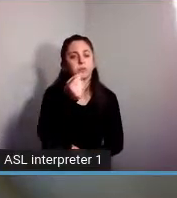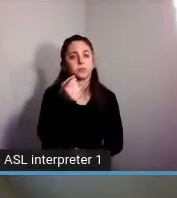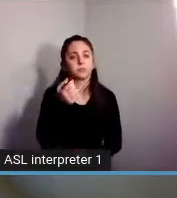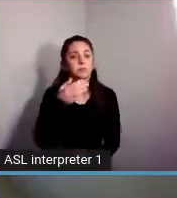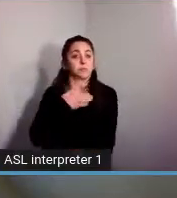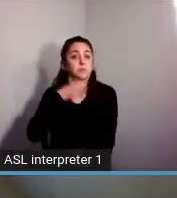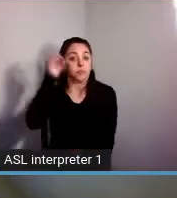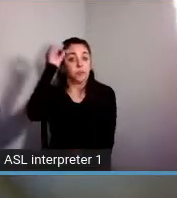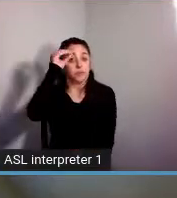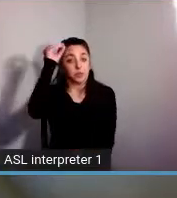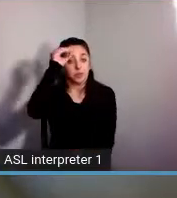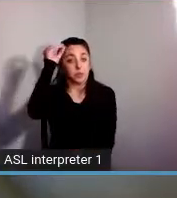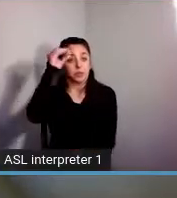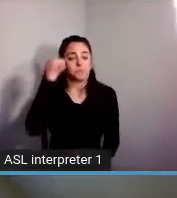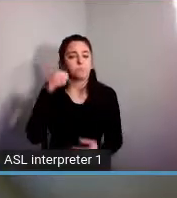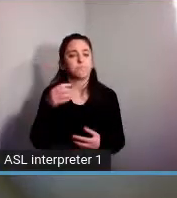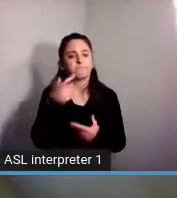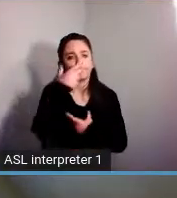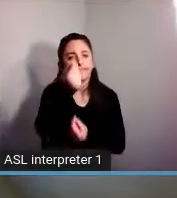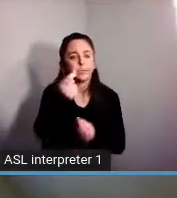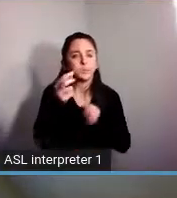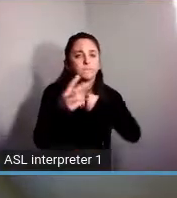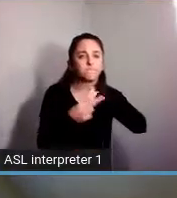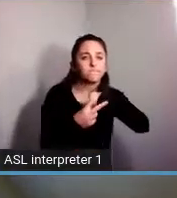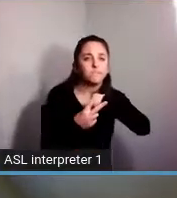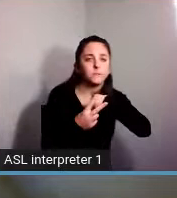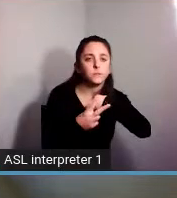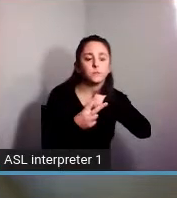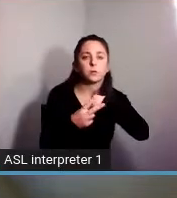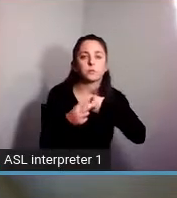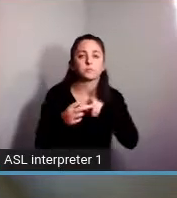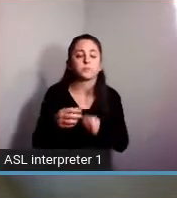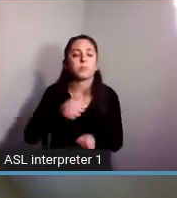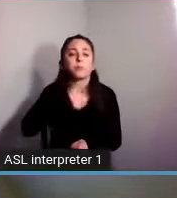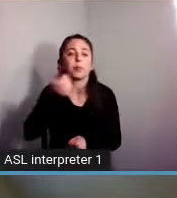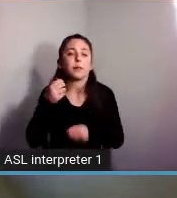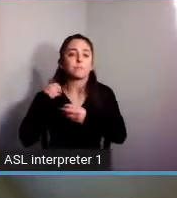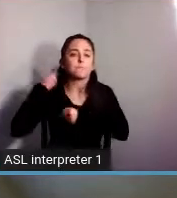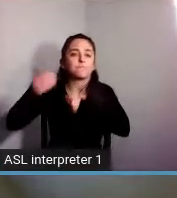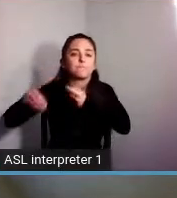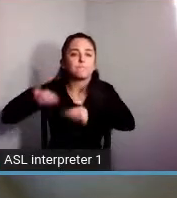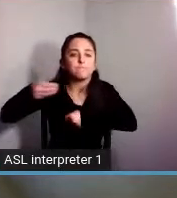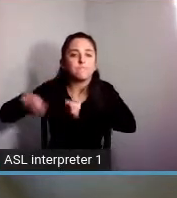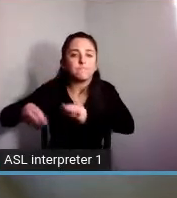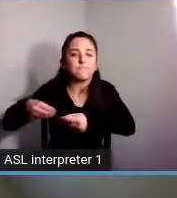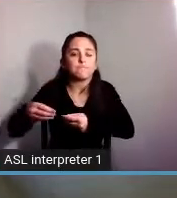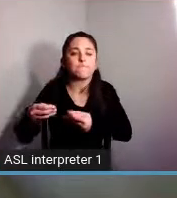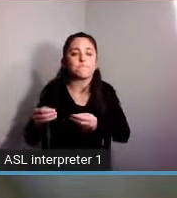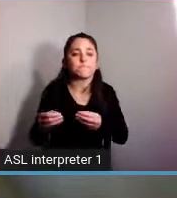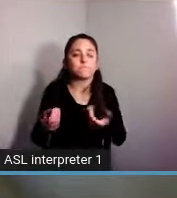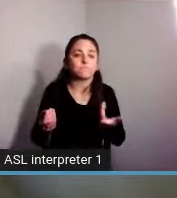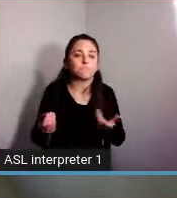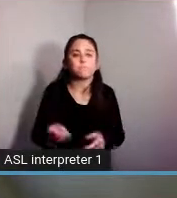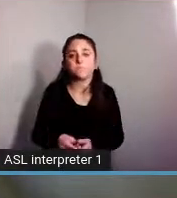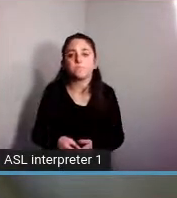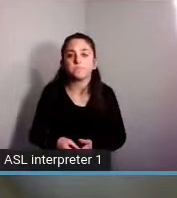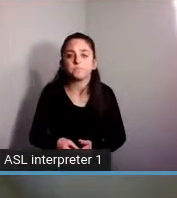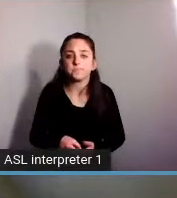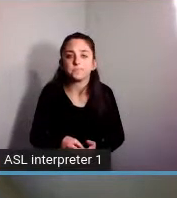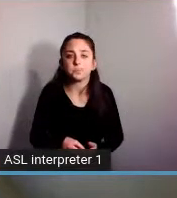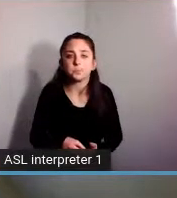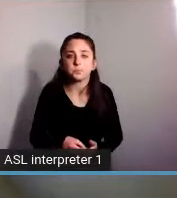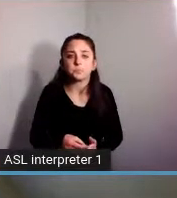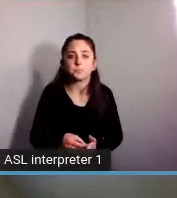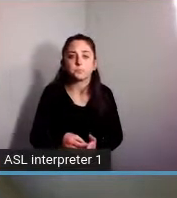fund conservation and other cultural heritage efforts. More to come on that.